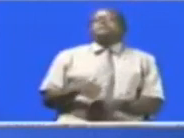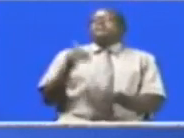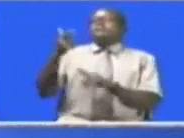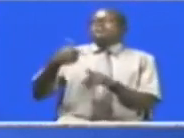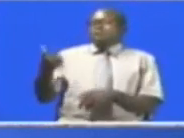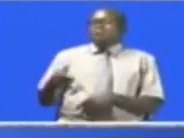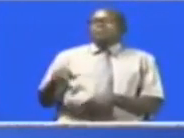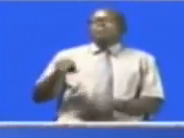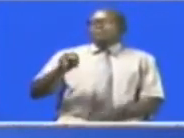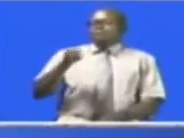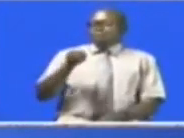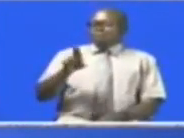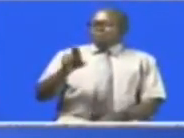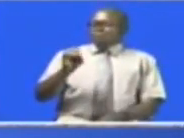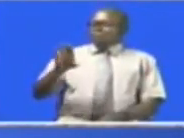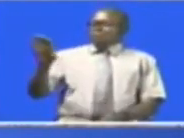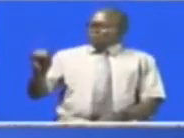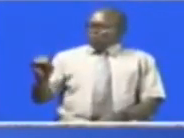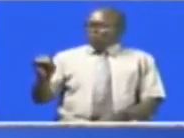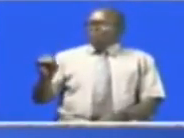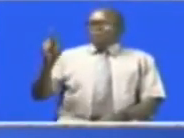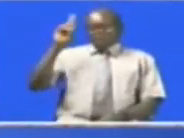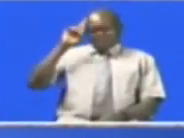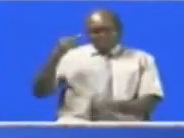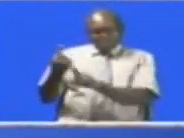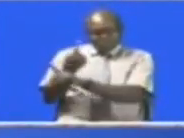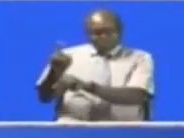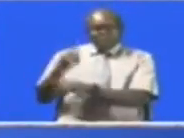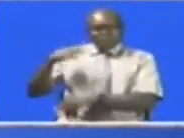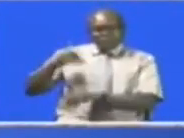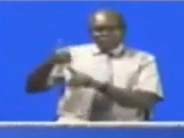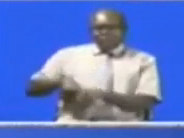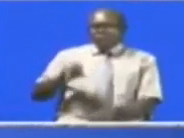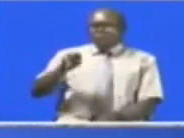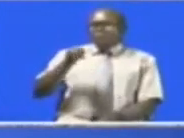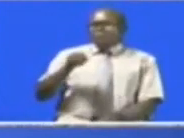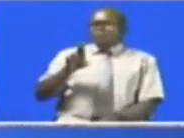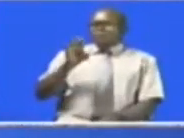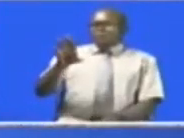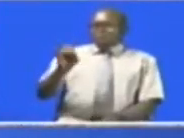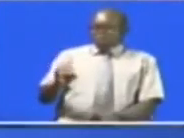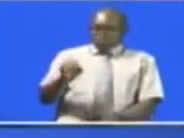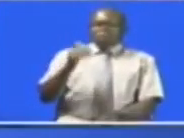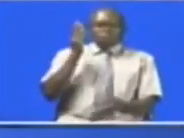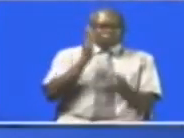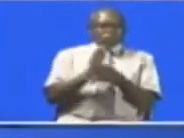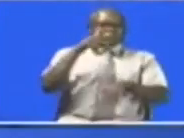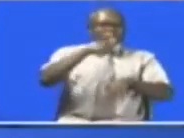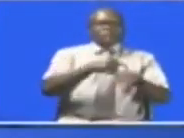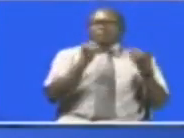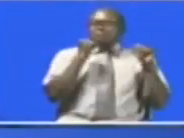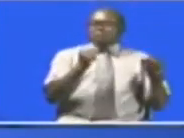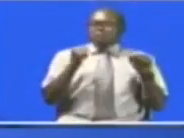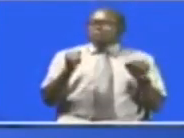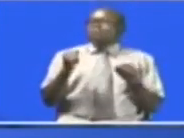from Morocco. You remember Putaib and the rest. Exactly. It was a tough time, yes, to be an